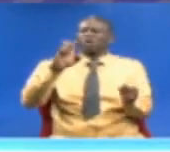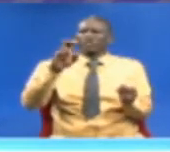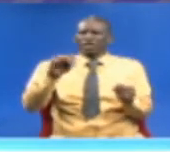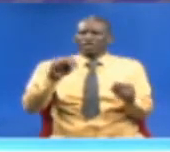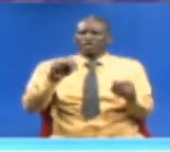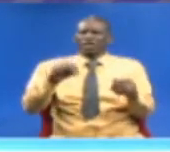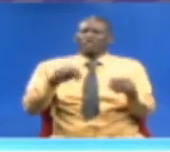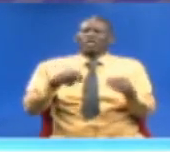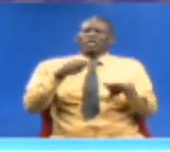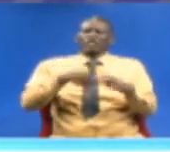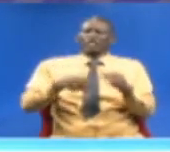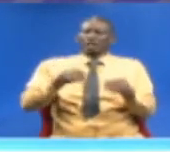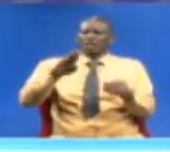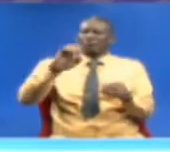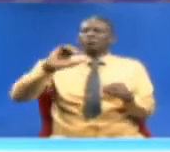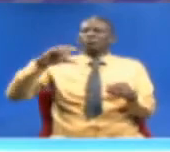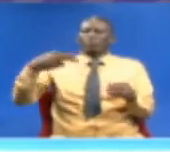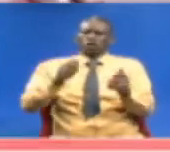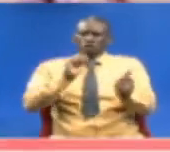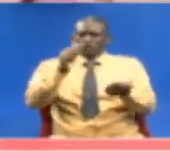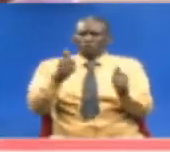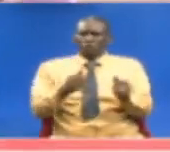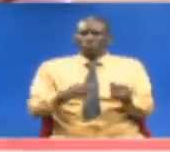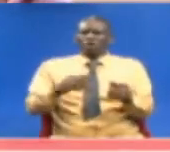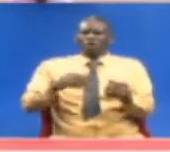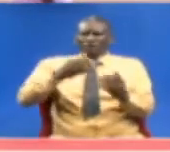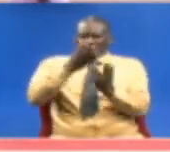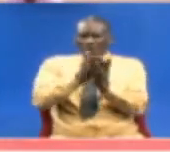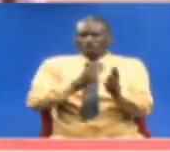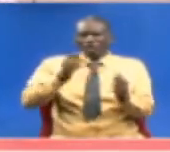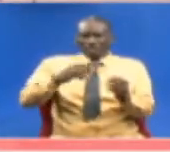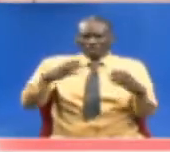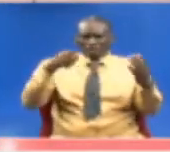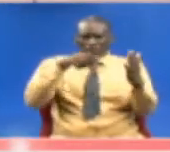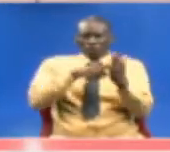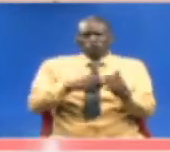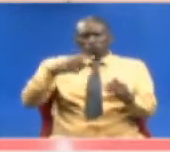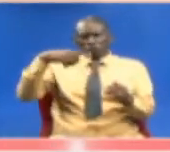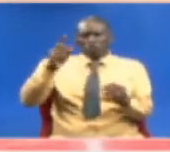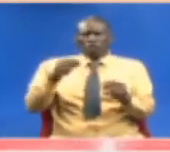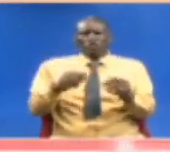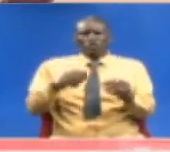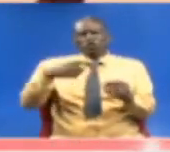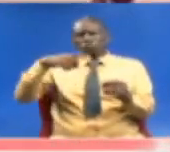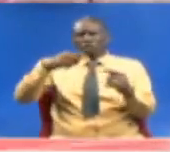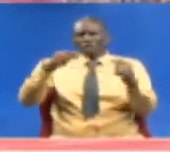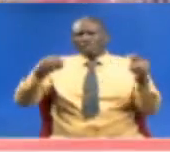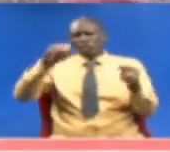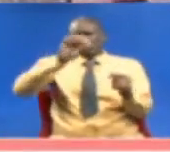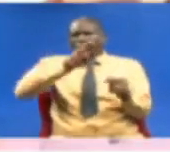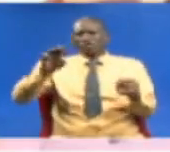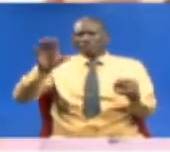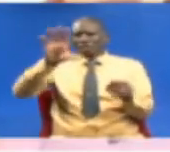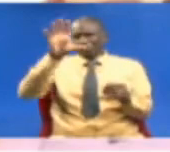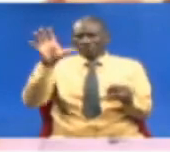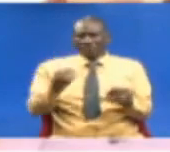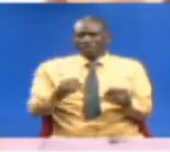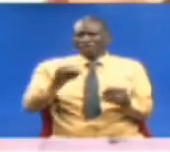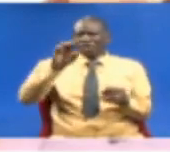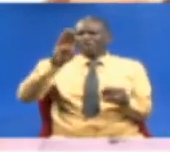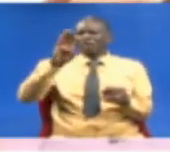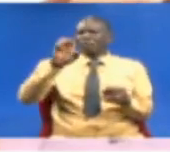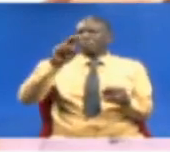Hammamet. Mary Lisa Omondi scored half of Kenya's points to propel the team to victory against the West Africans. The Beninois took the lead,